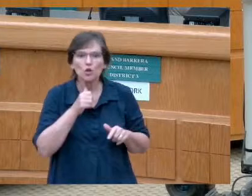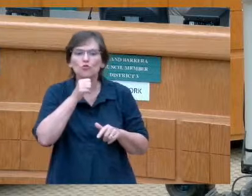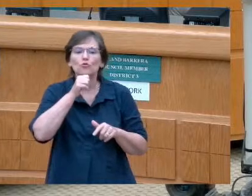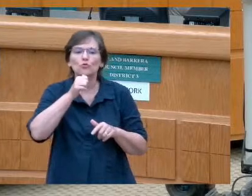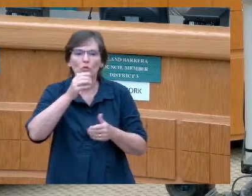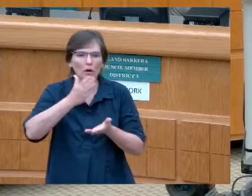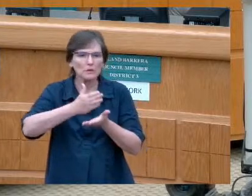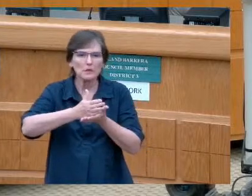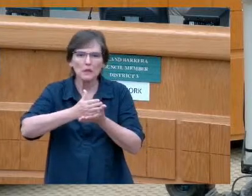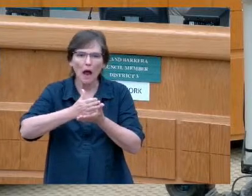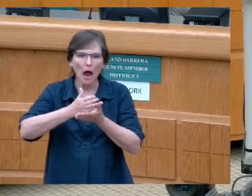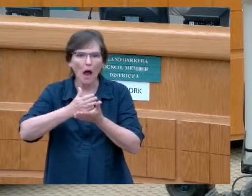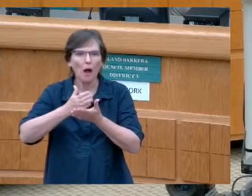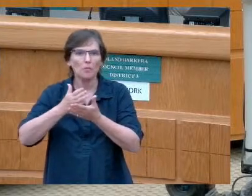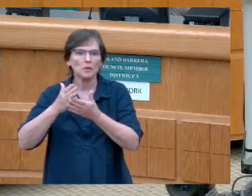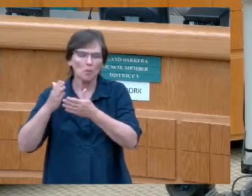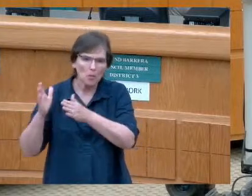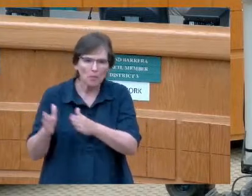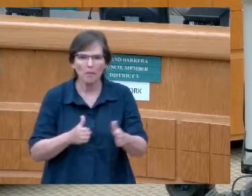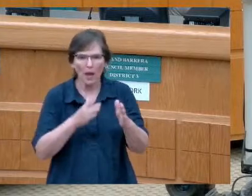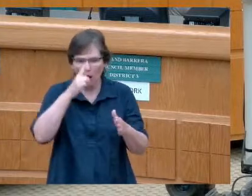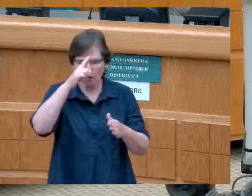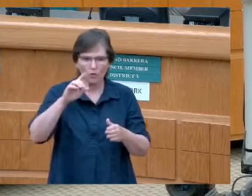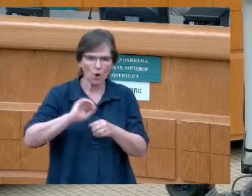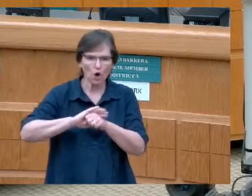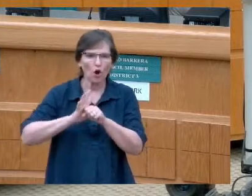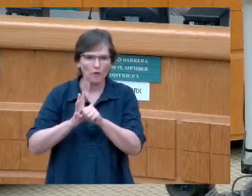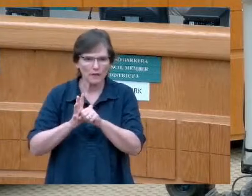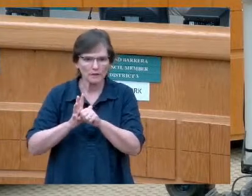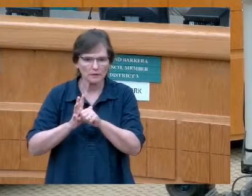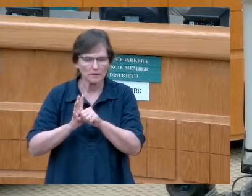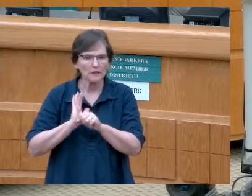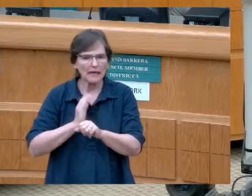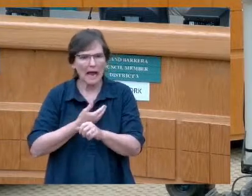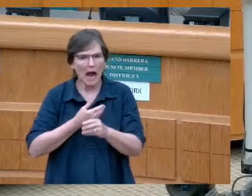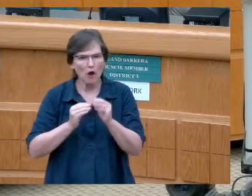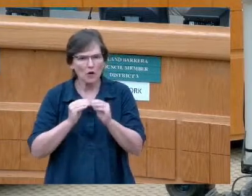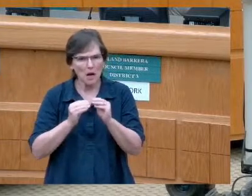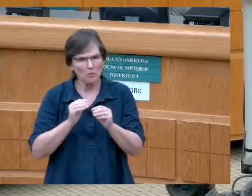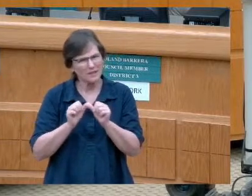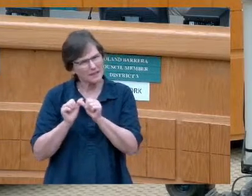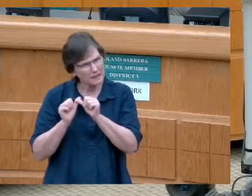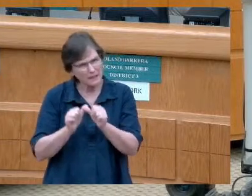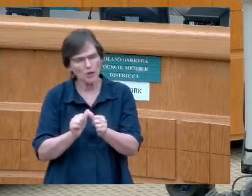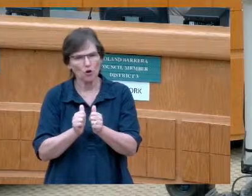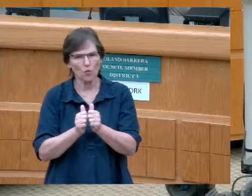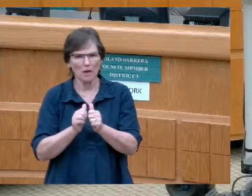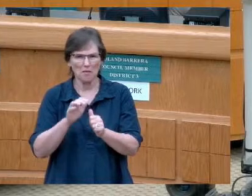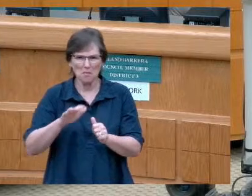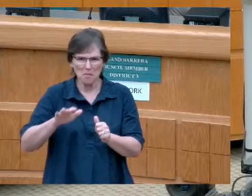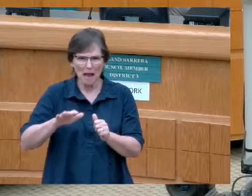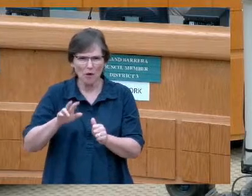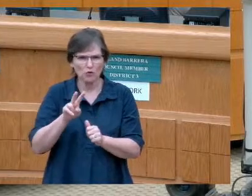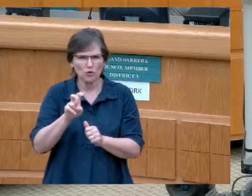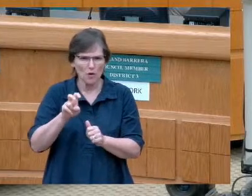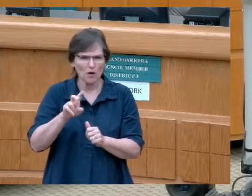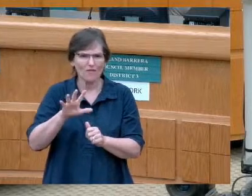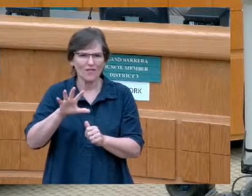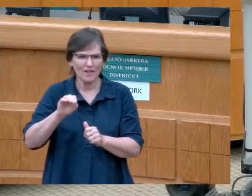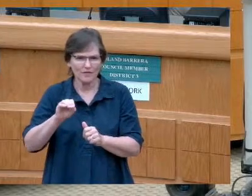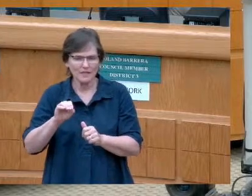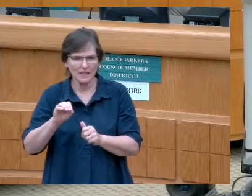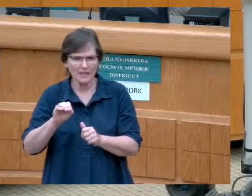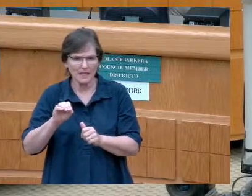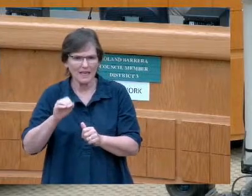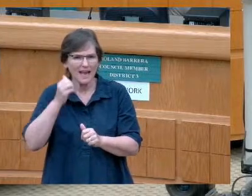COVID-19. Our numbers continue to stay around 250 every day of positive cases. Today we